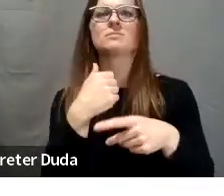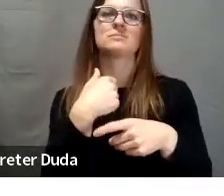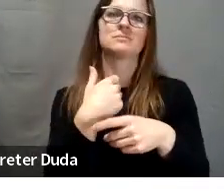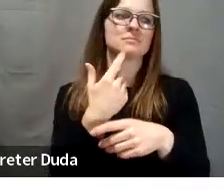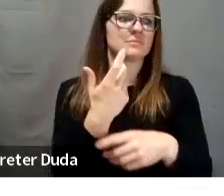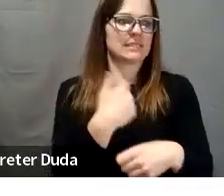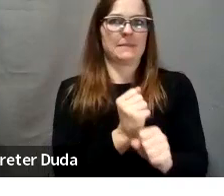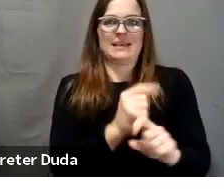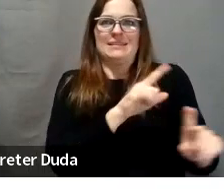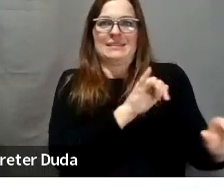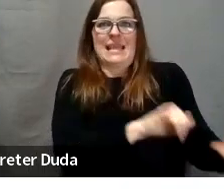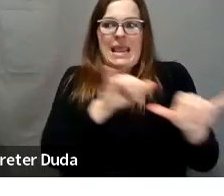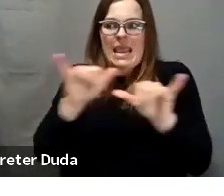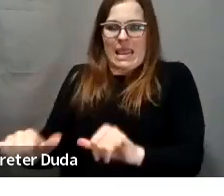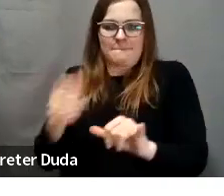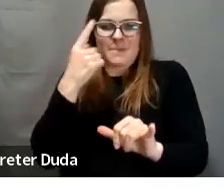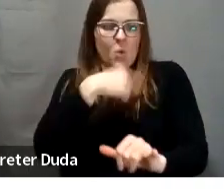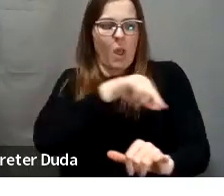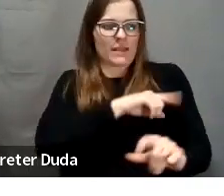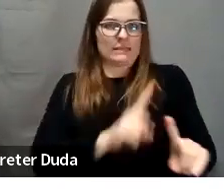different quality. So,